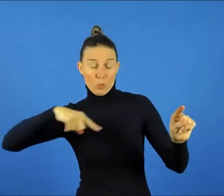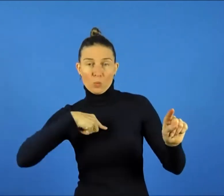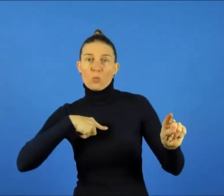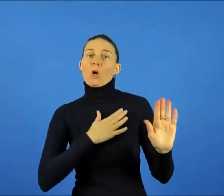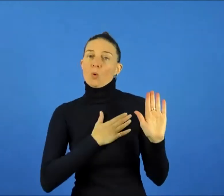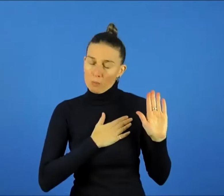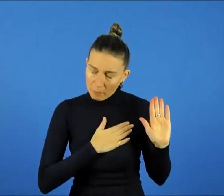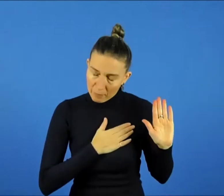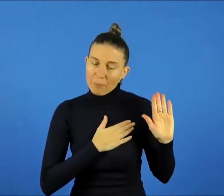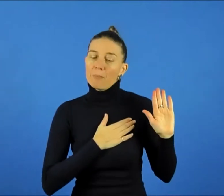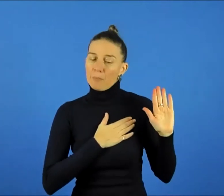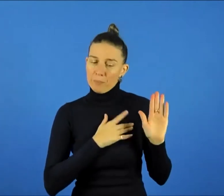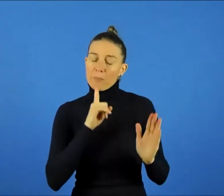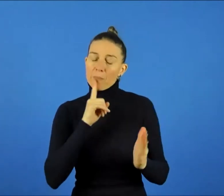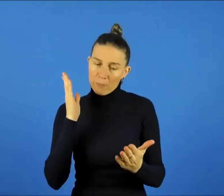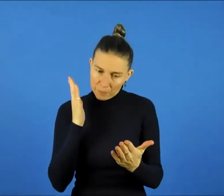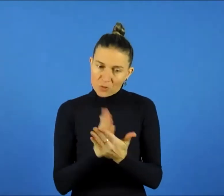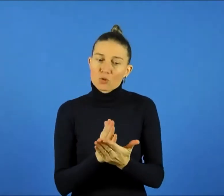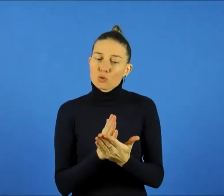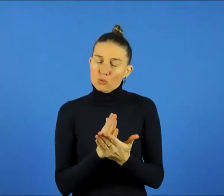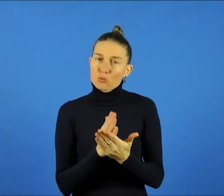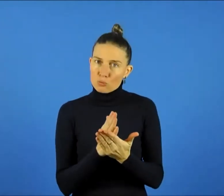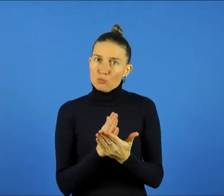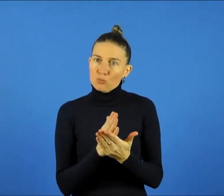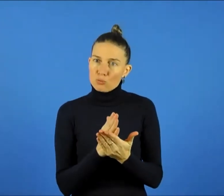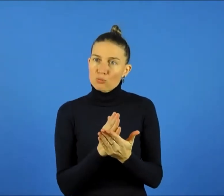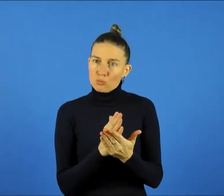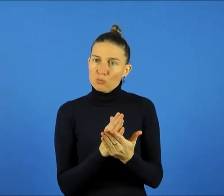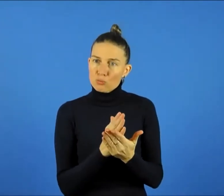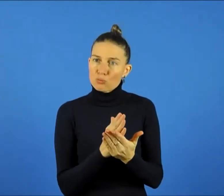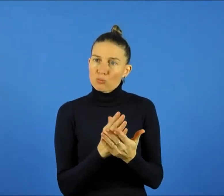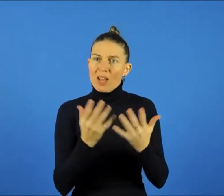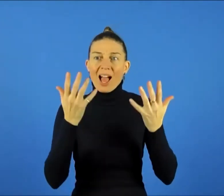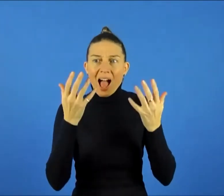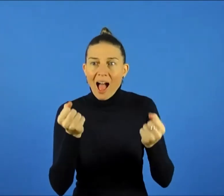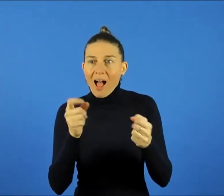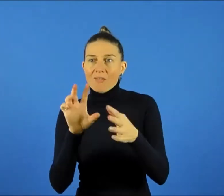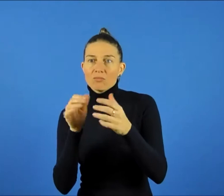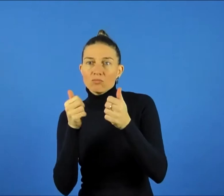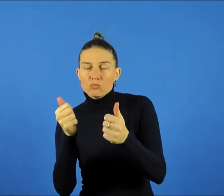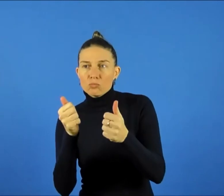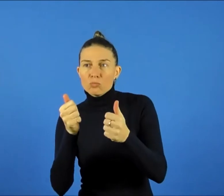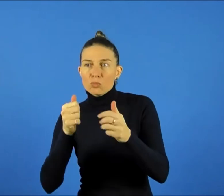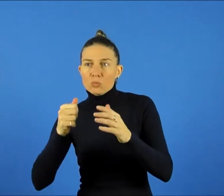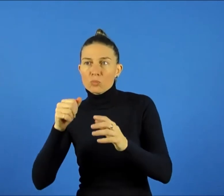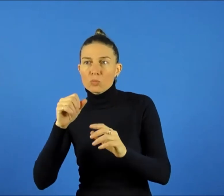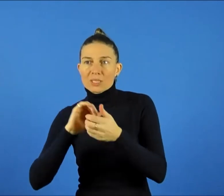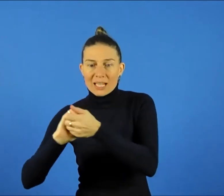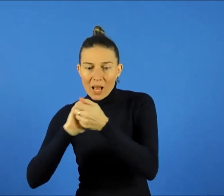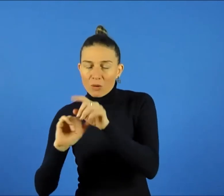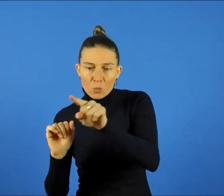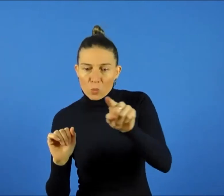to make this proper engagement of all relevant stakeholders, even at the higher